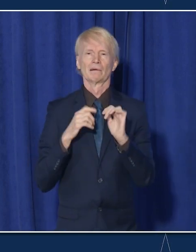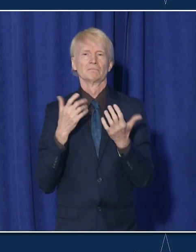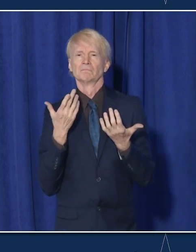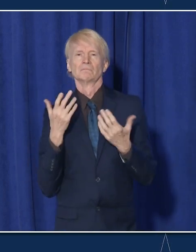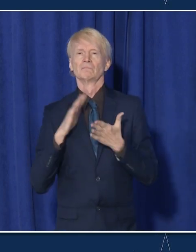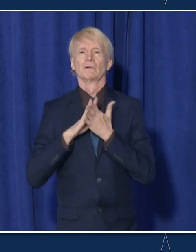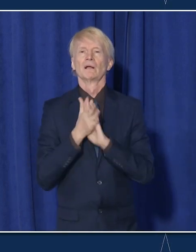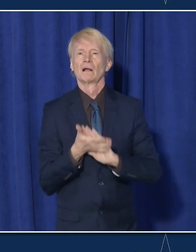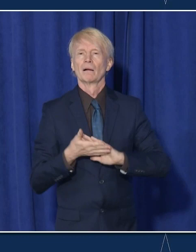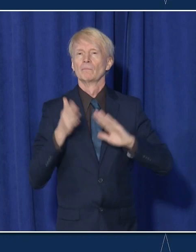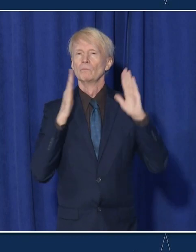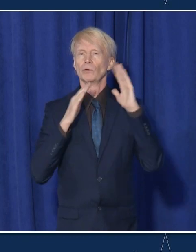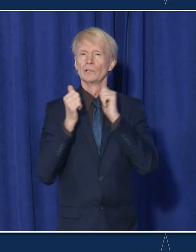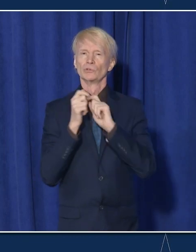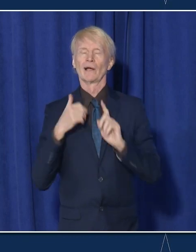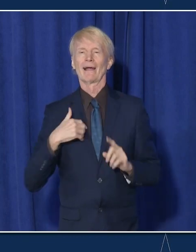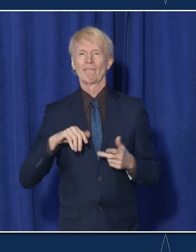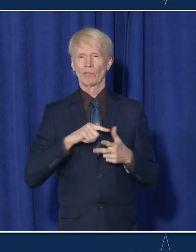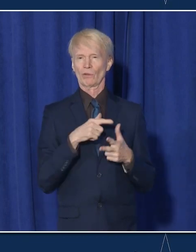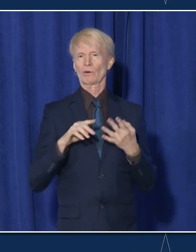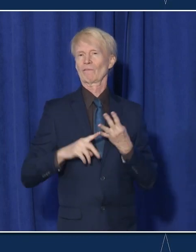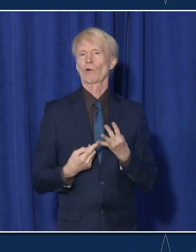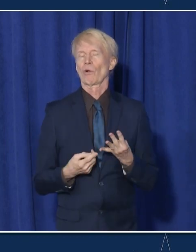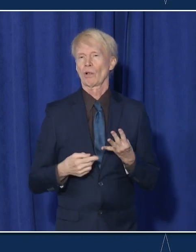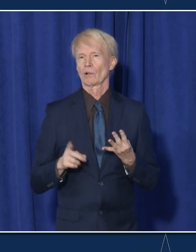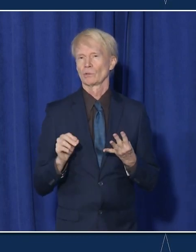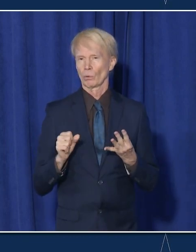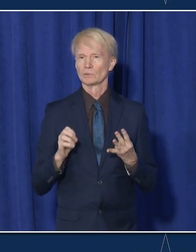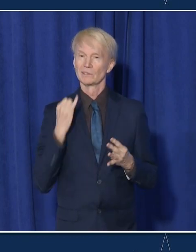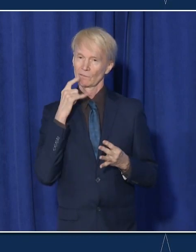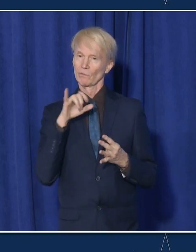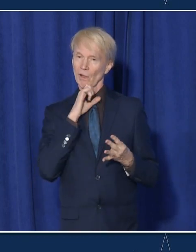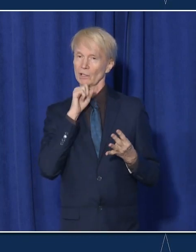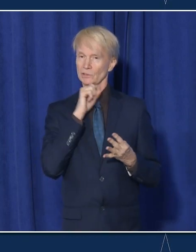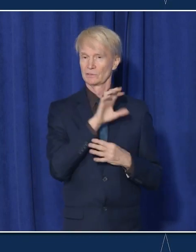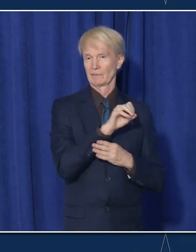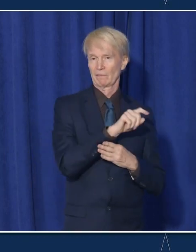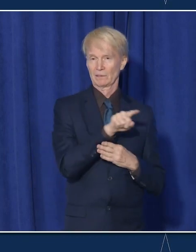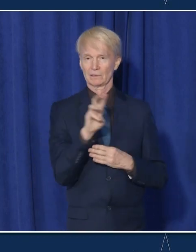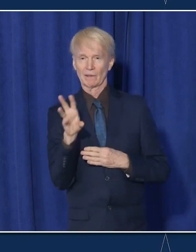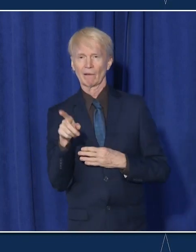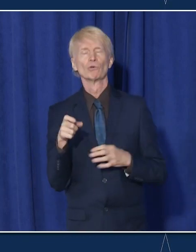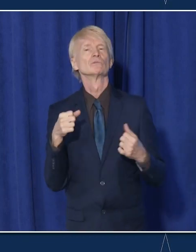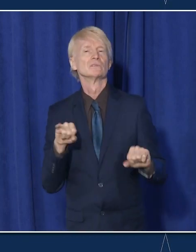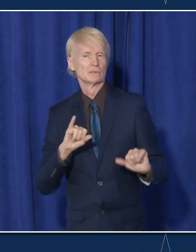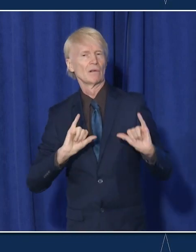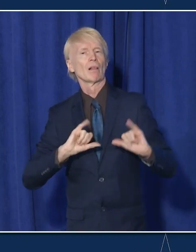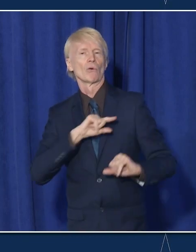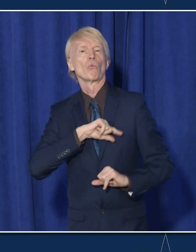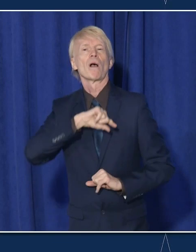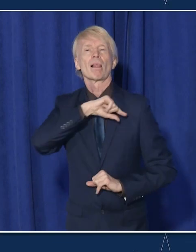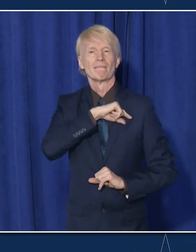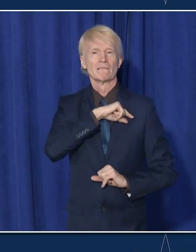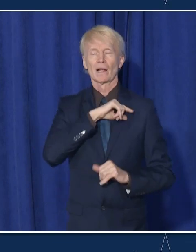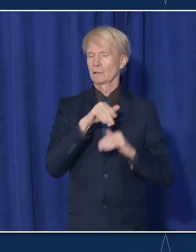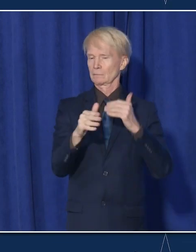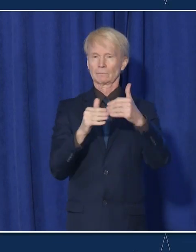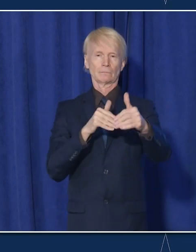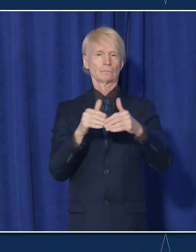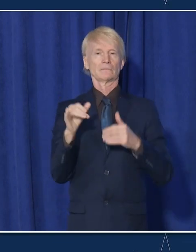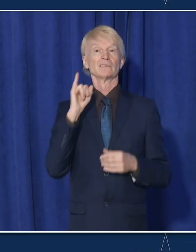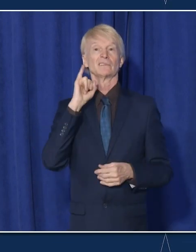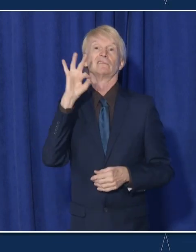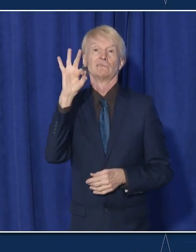because, if you're in that group, if you get a 4th dose now, it's not that you would still be eligible whenever, if we do have